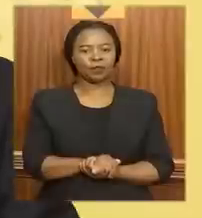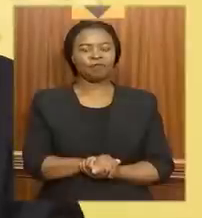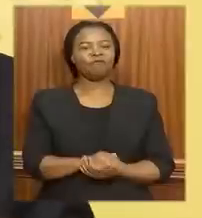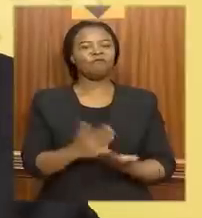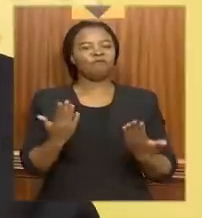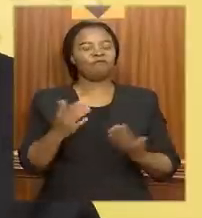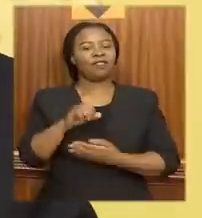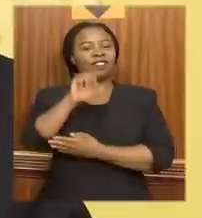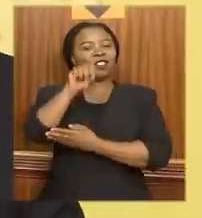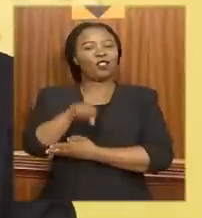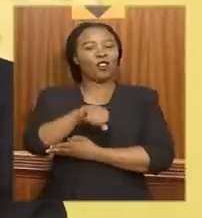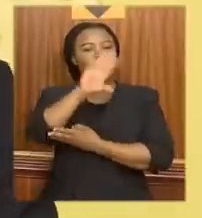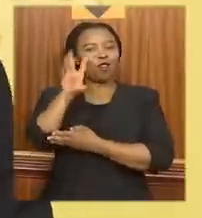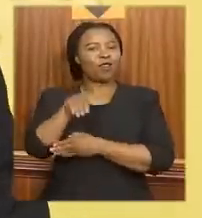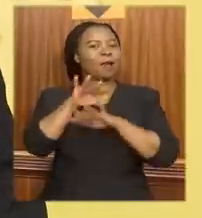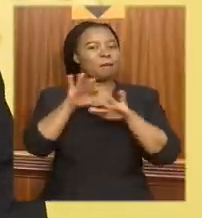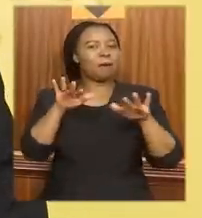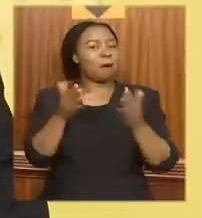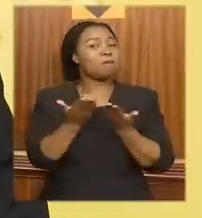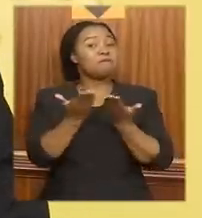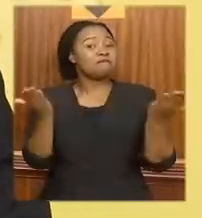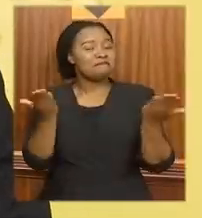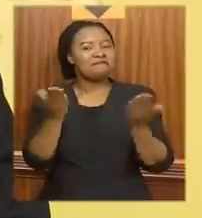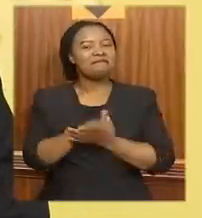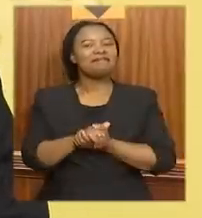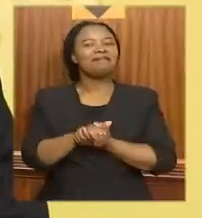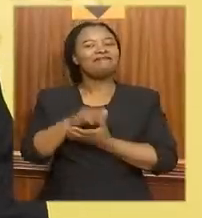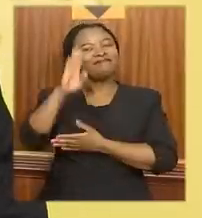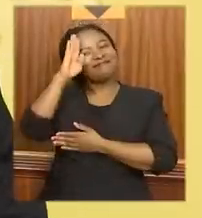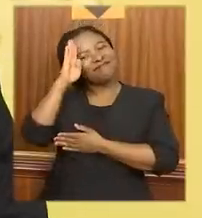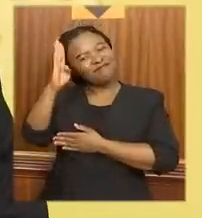Fellow South Africans, Sanbonani,